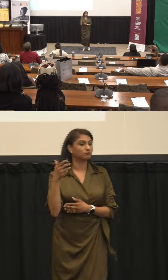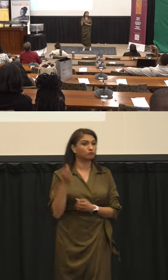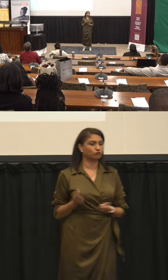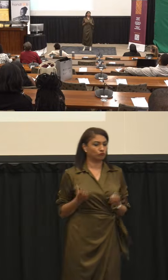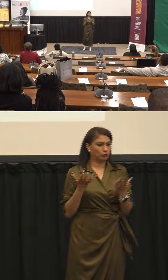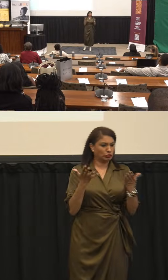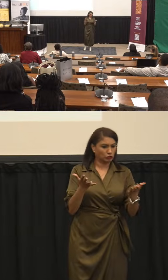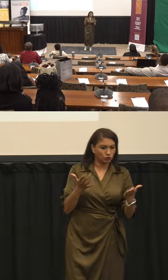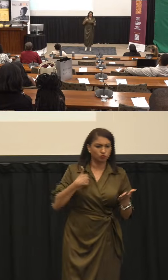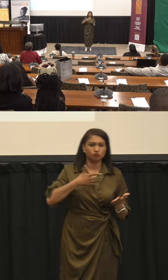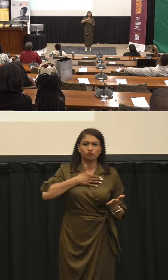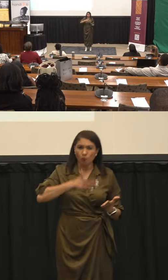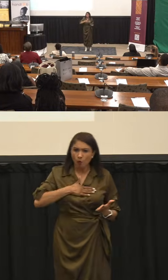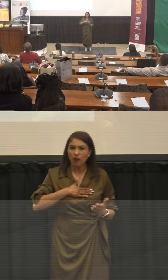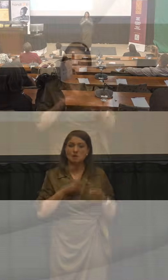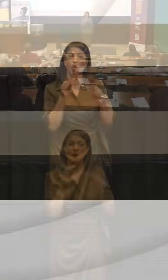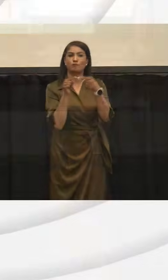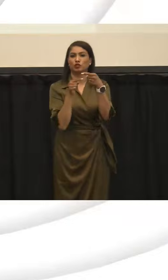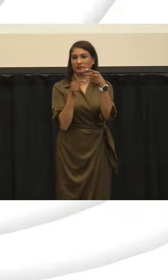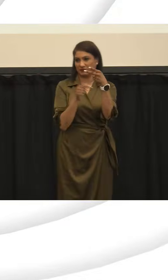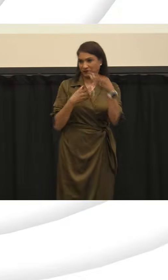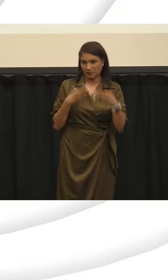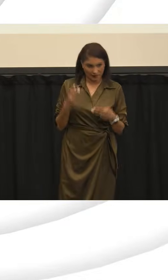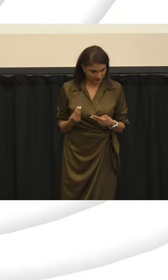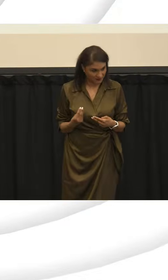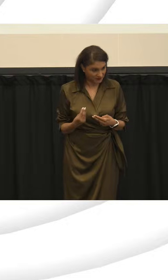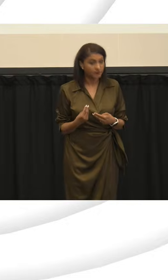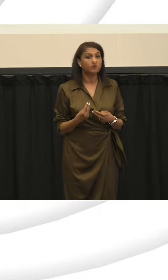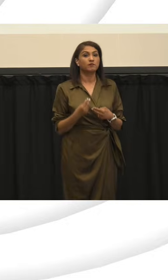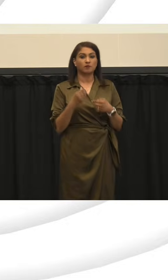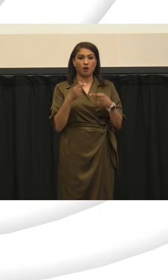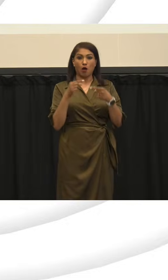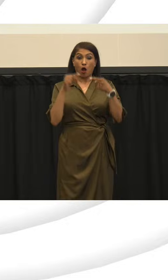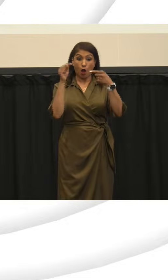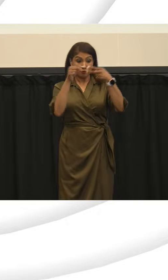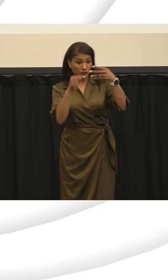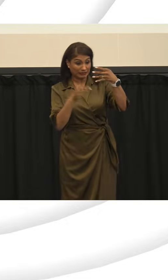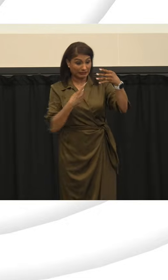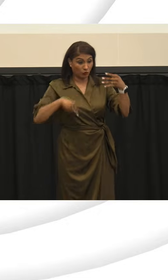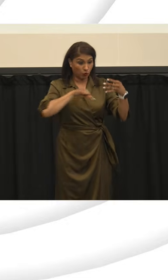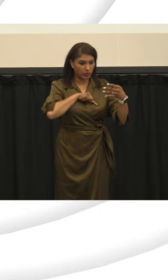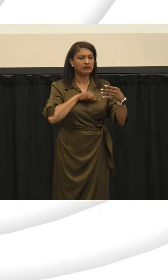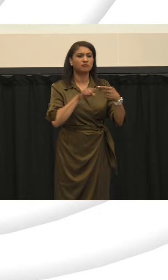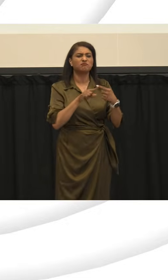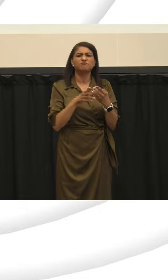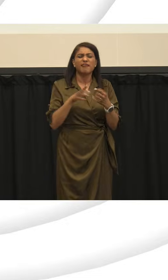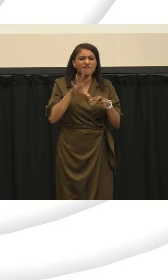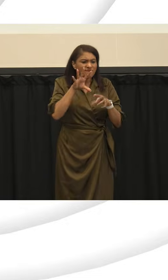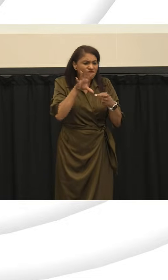So the purpose of the bank, or the presentation itself, we do have objectives.